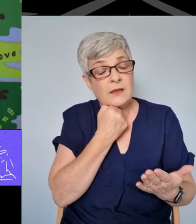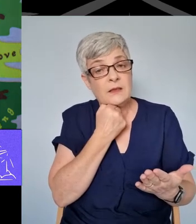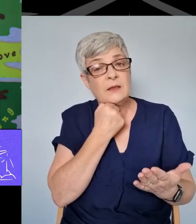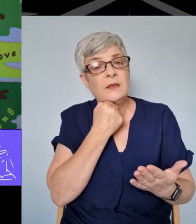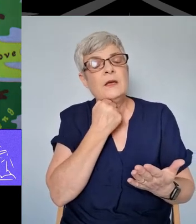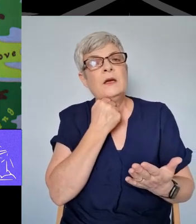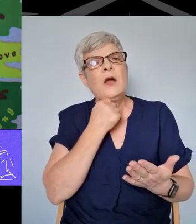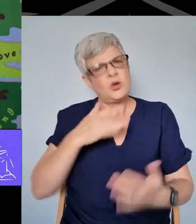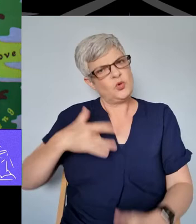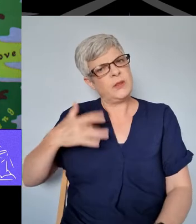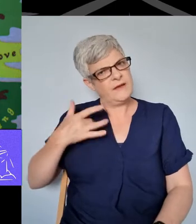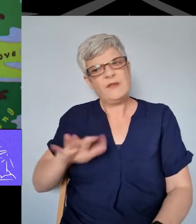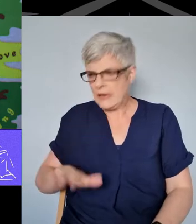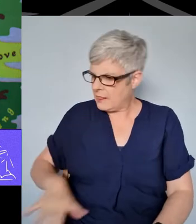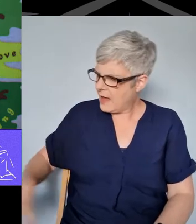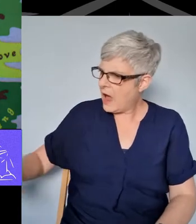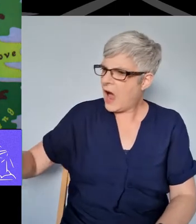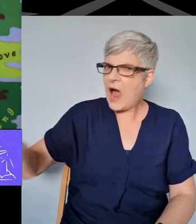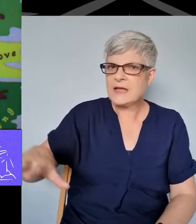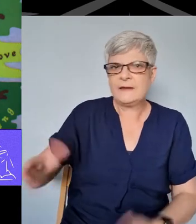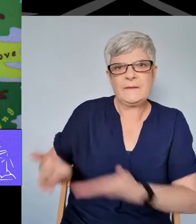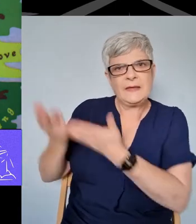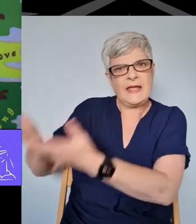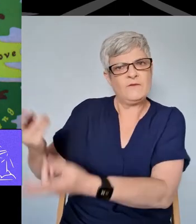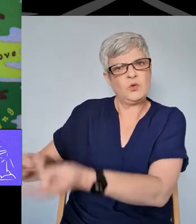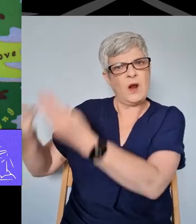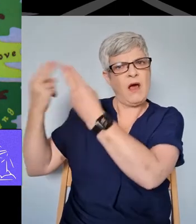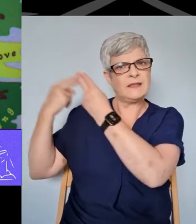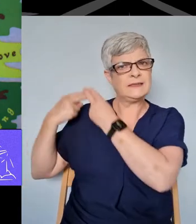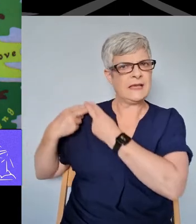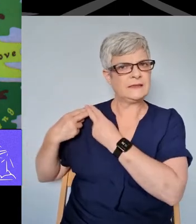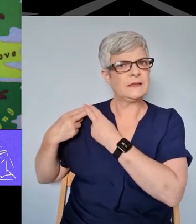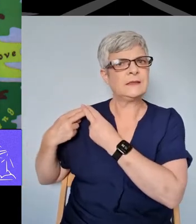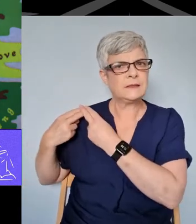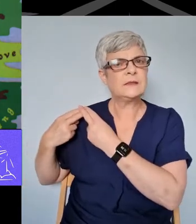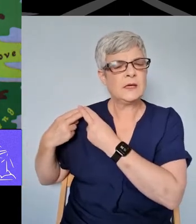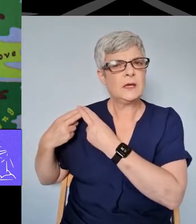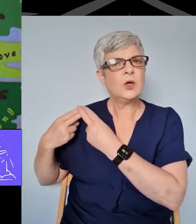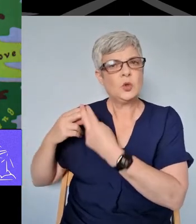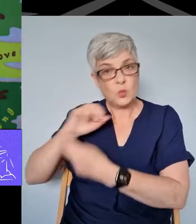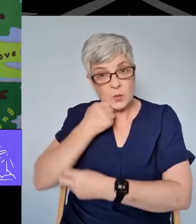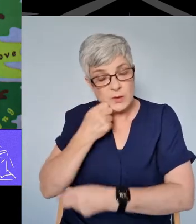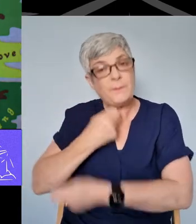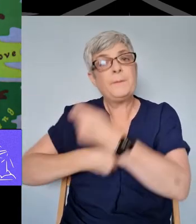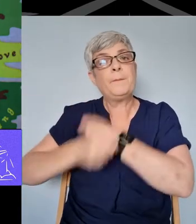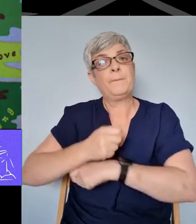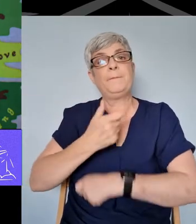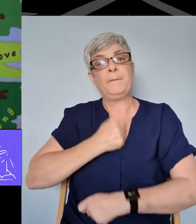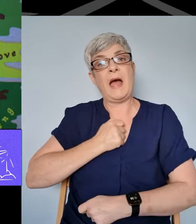Then you will live in the land I gave your ancestors. You will be my people,